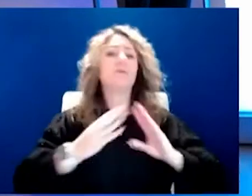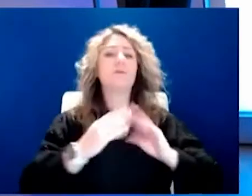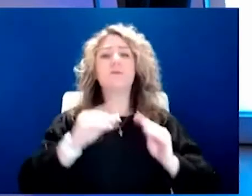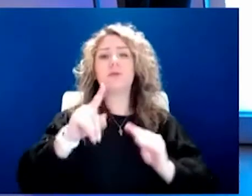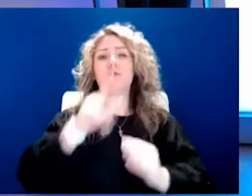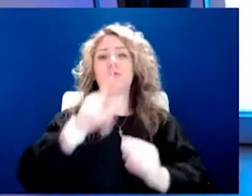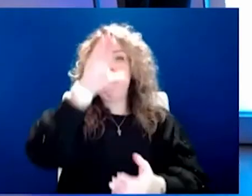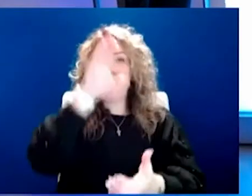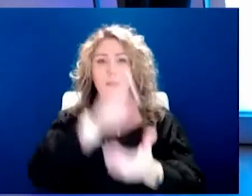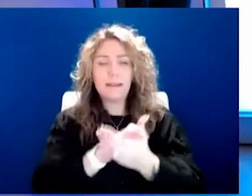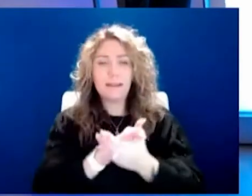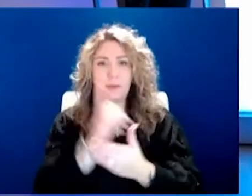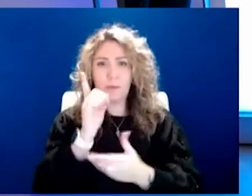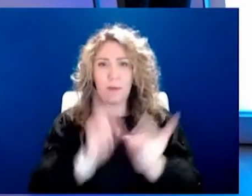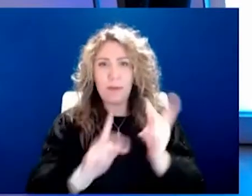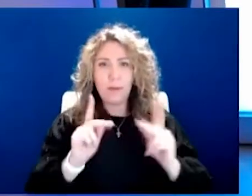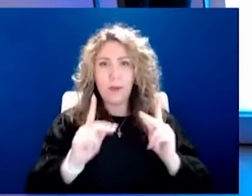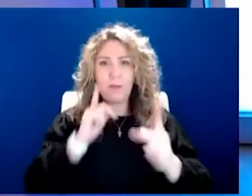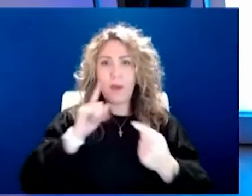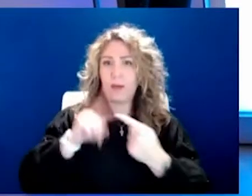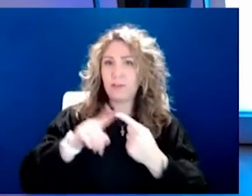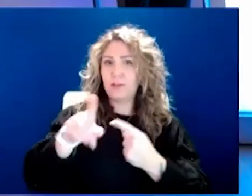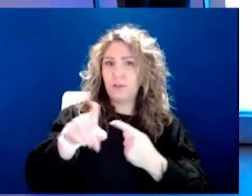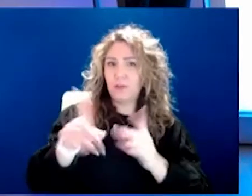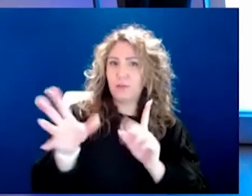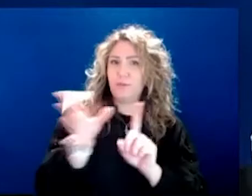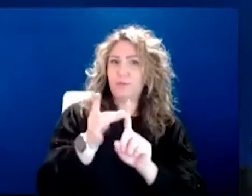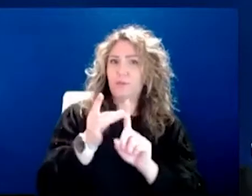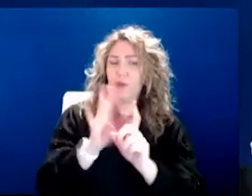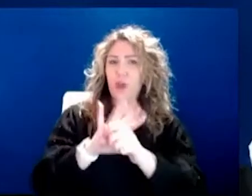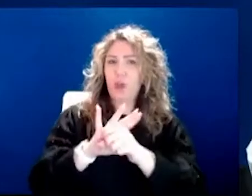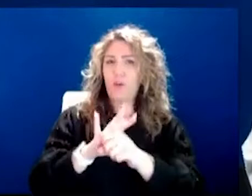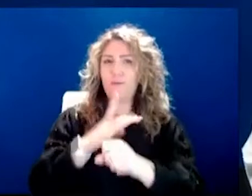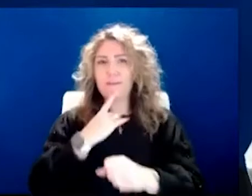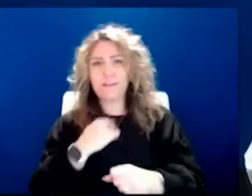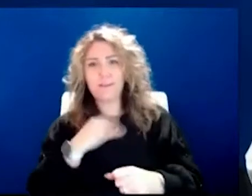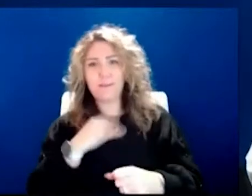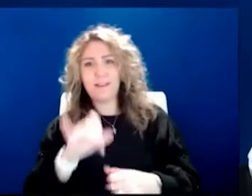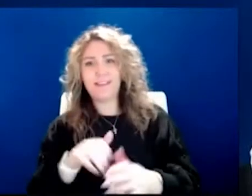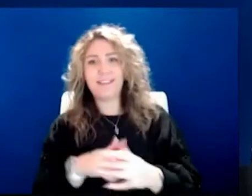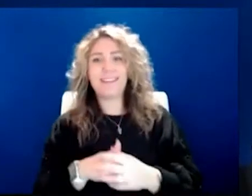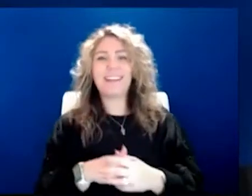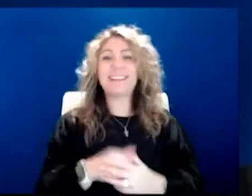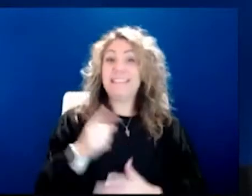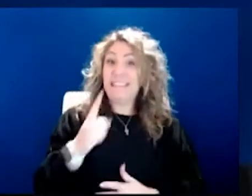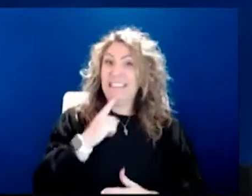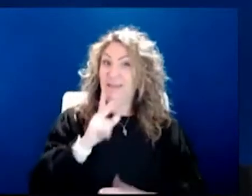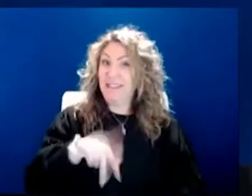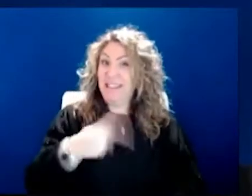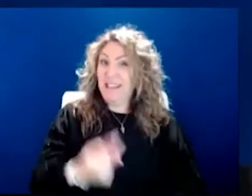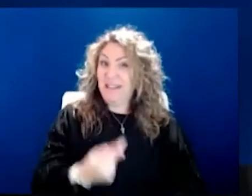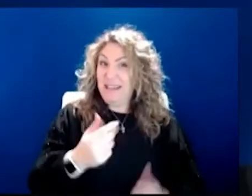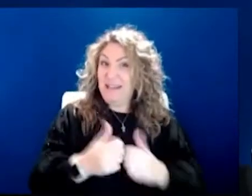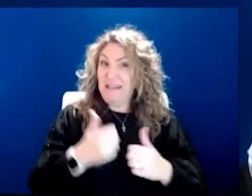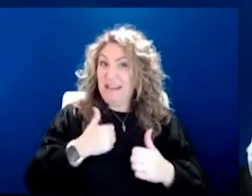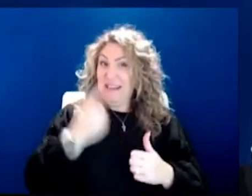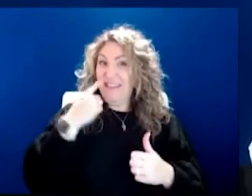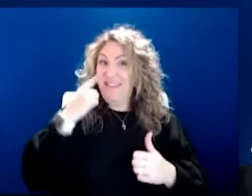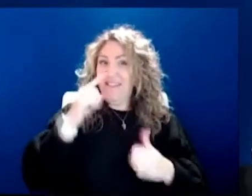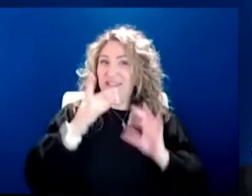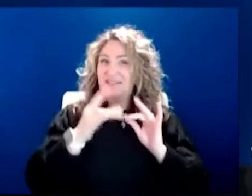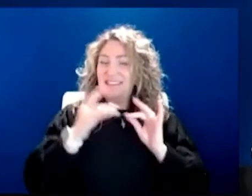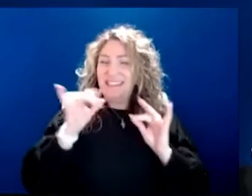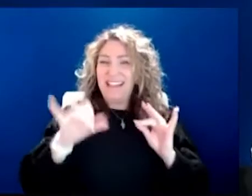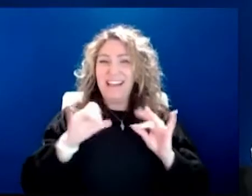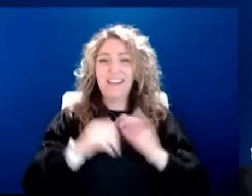people until you got COVID. Yes. Tell us about that. First, he's going to be upset with me for saying that. Okay. But